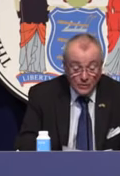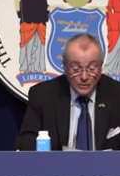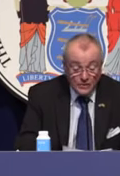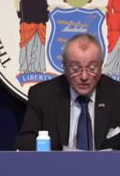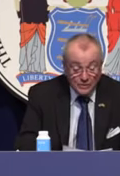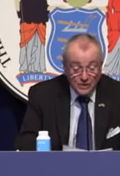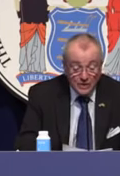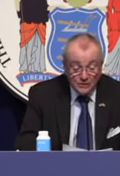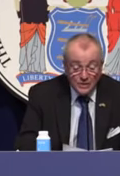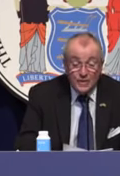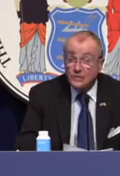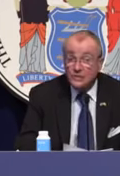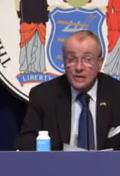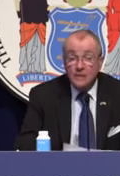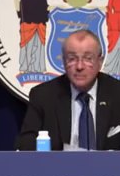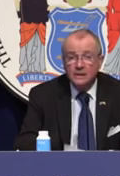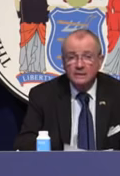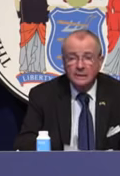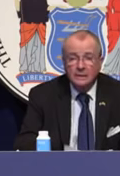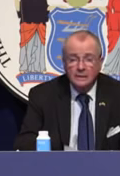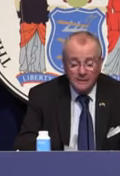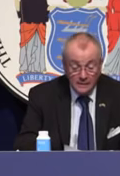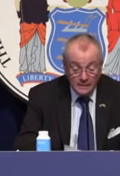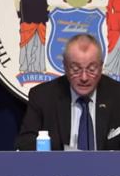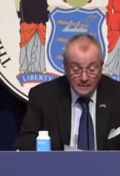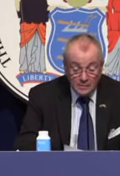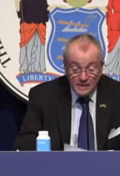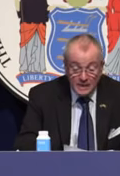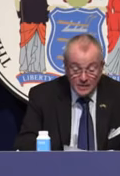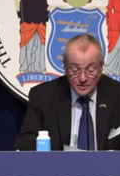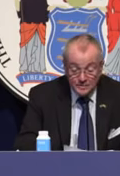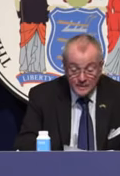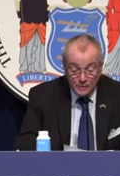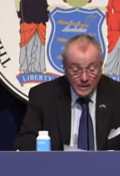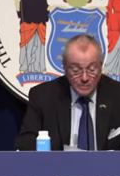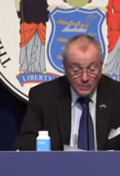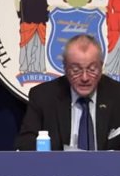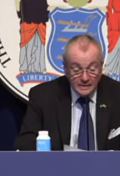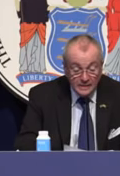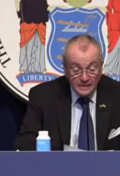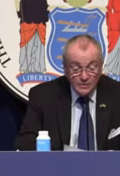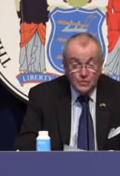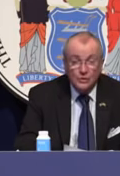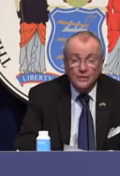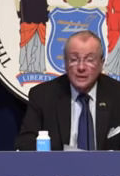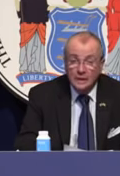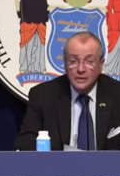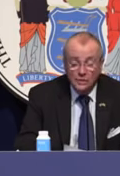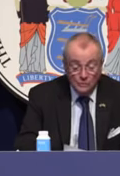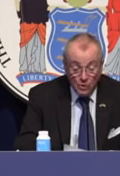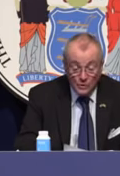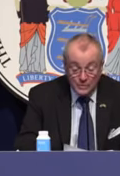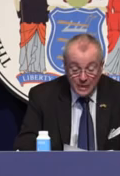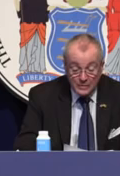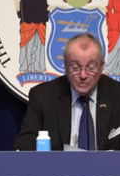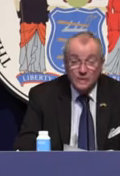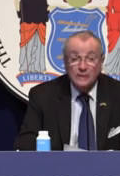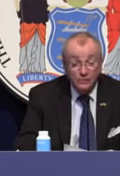in our restart and recovery, just as they have been in our mitigation. We have pointed New Jersey in a new,